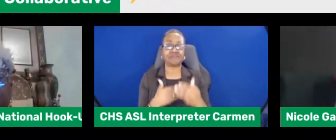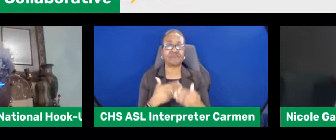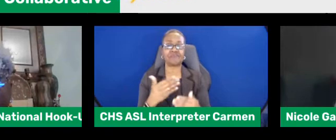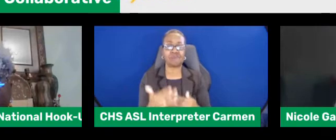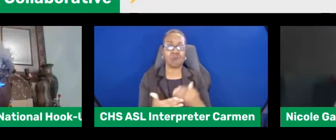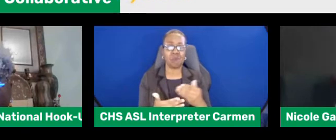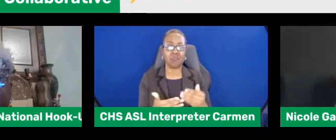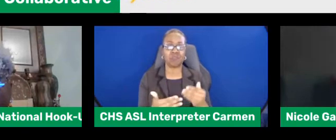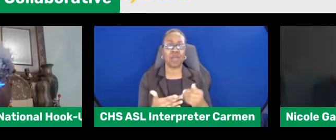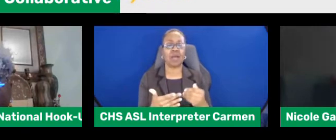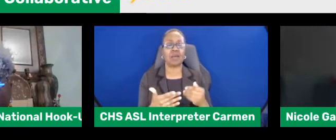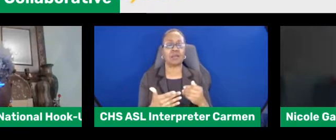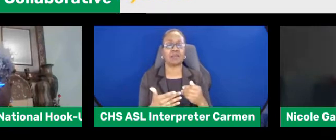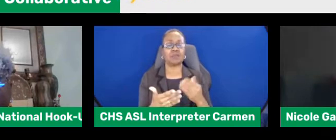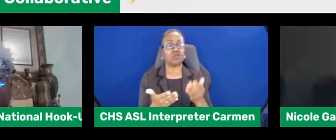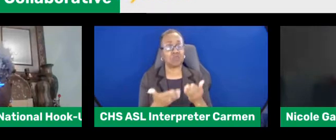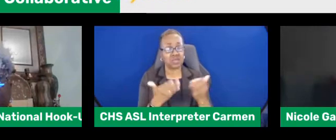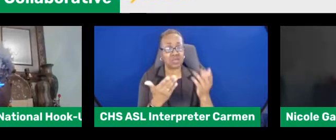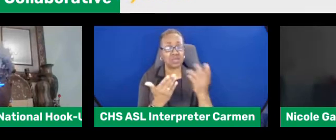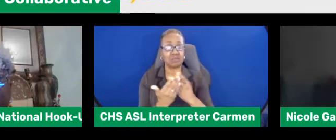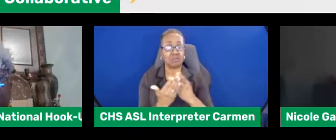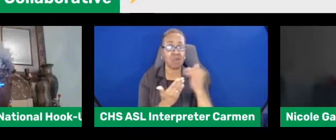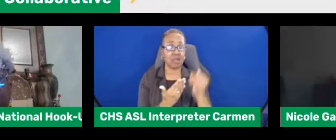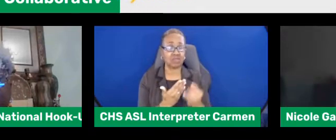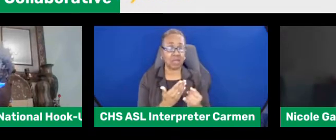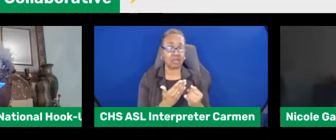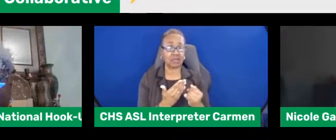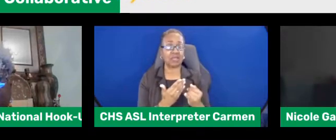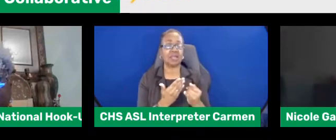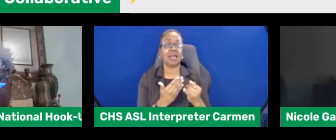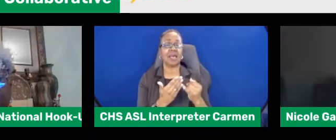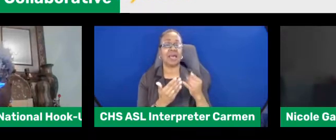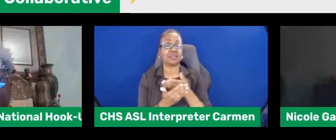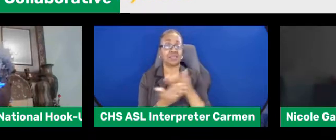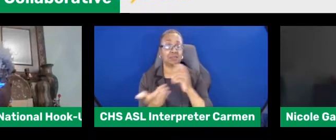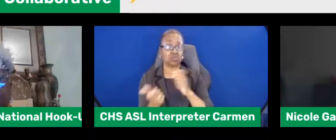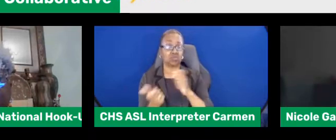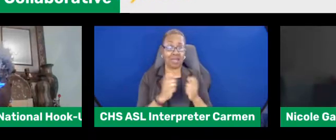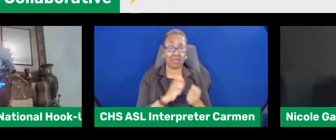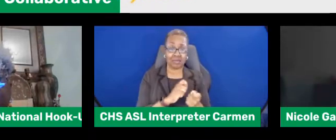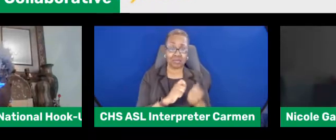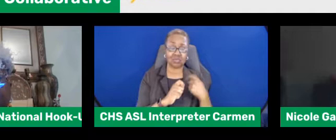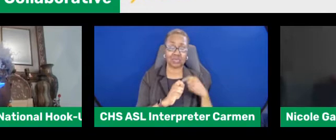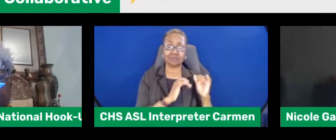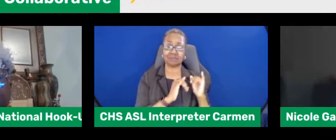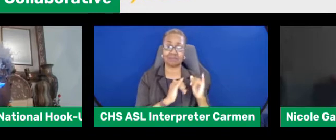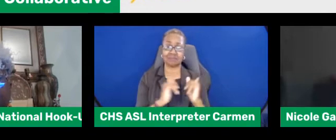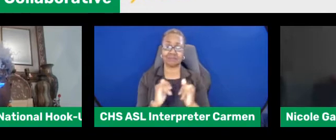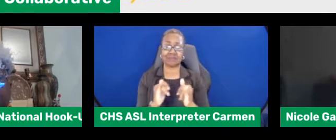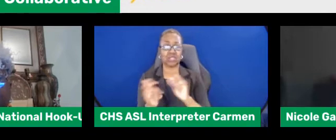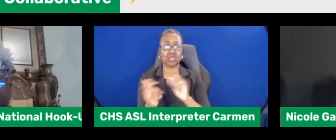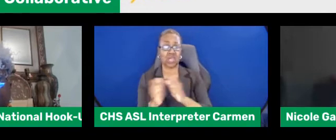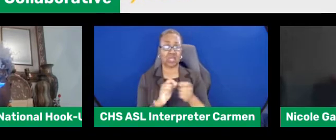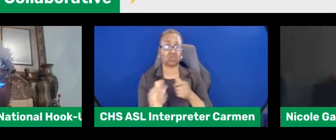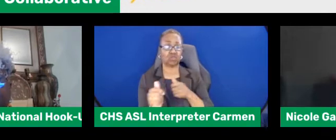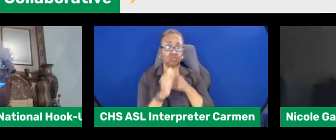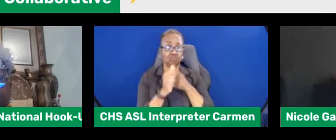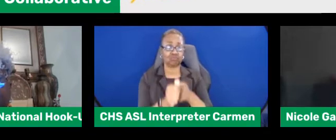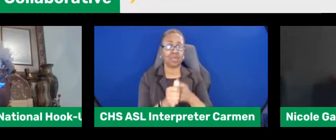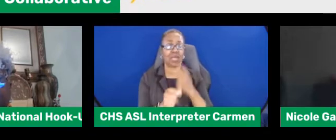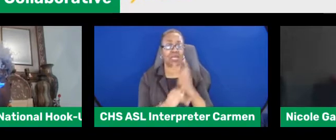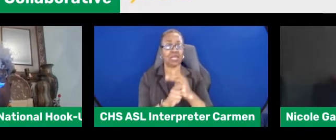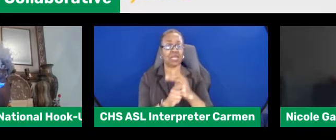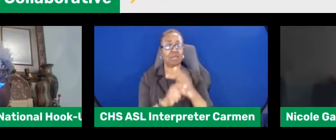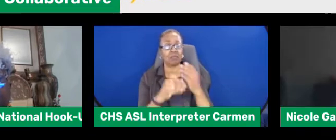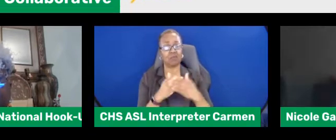our project. And as things change and evolve, we change and evolve too, to kind of keep this moving forward. So we continue